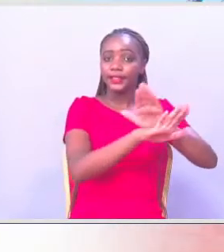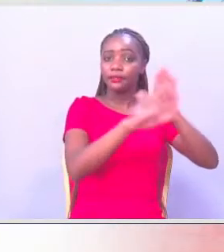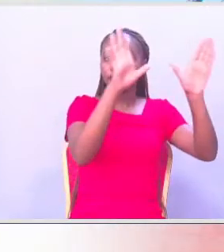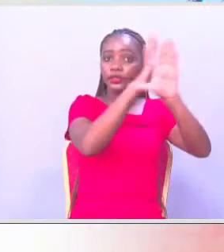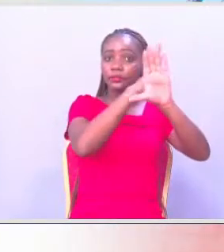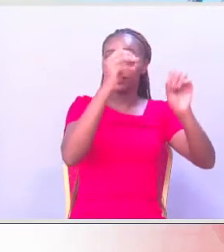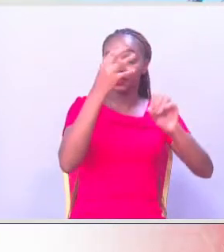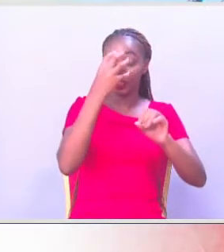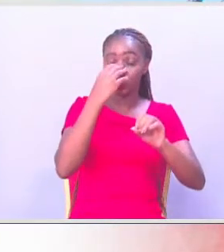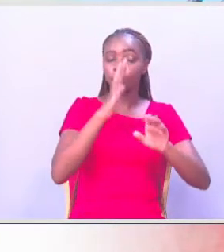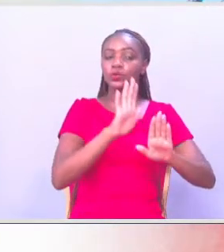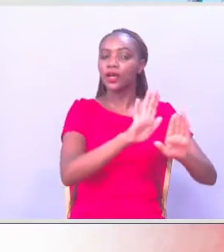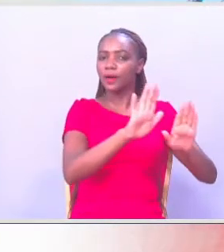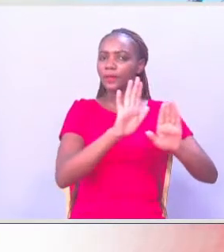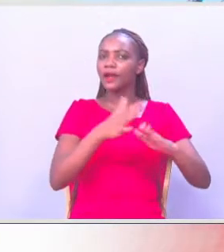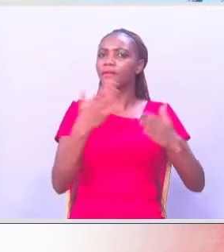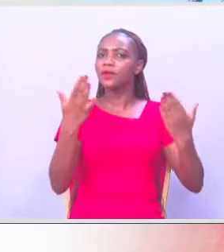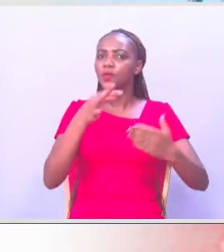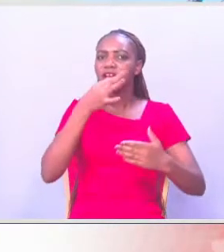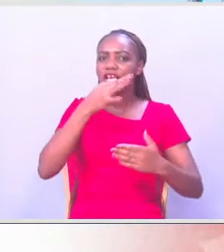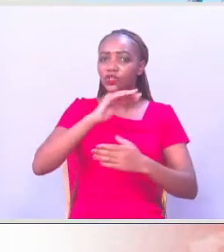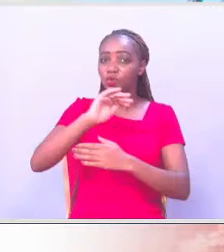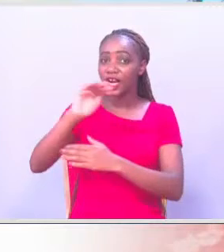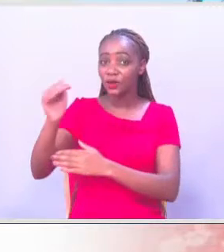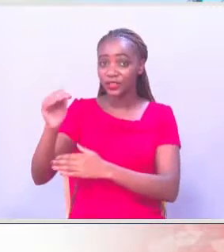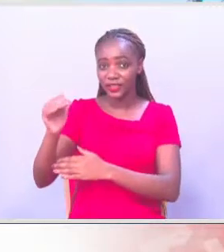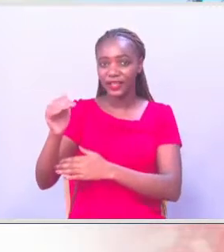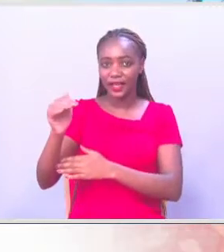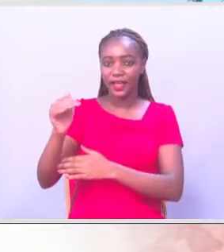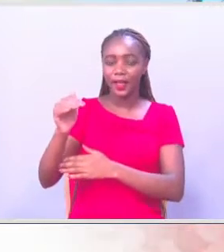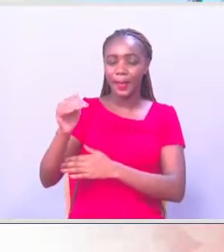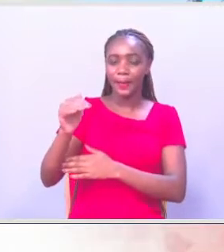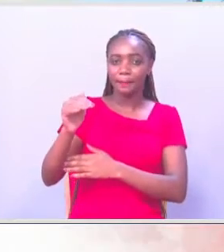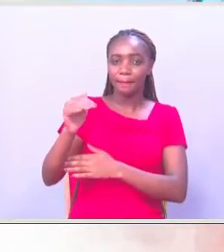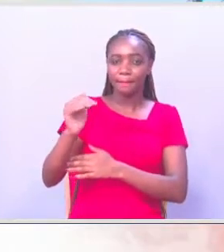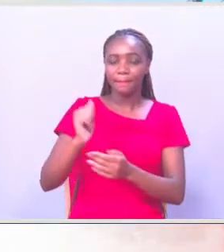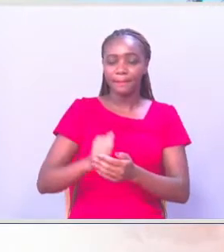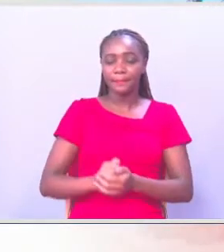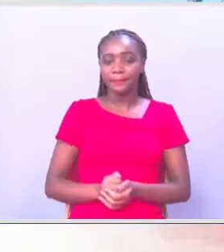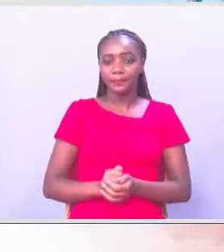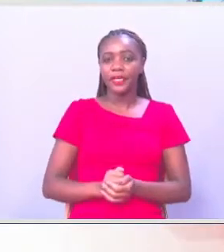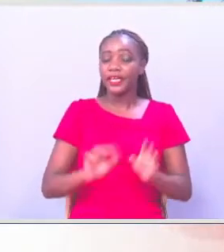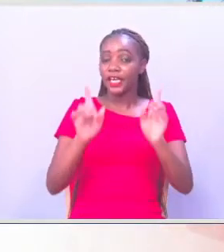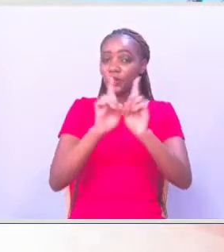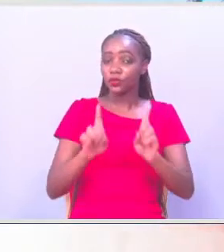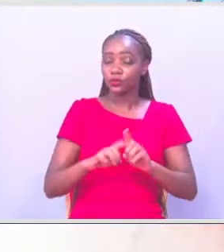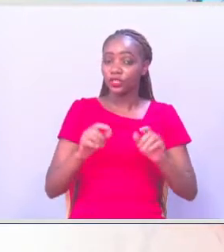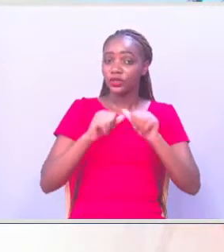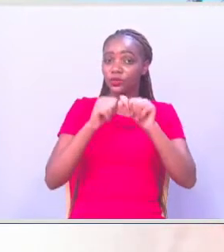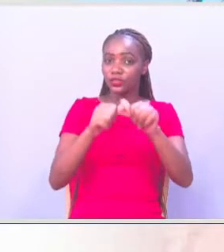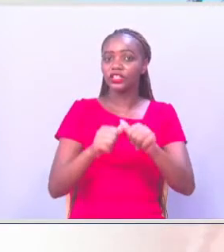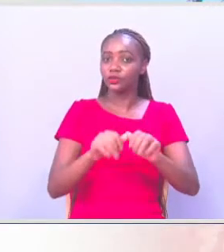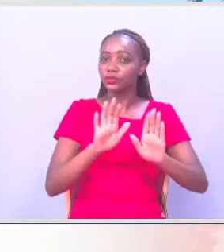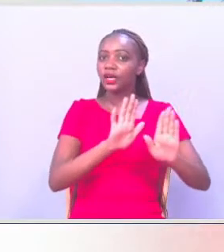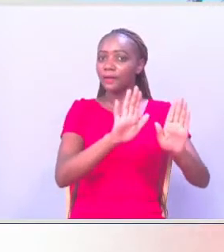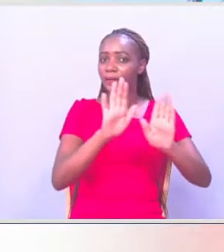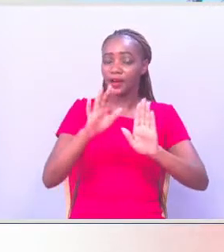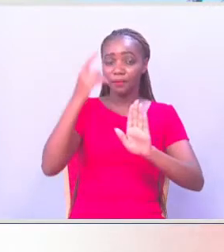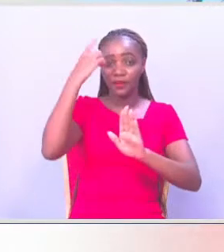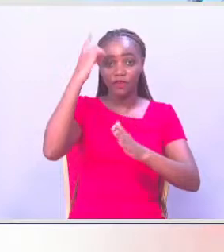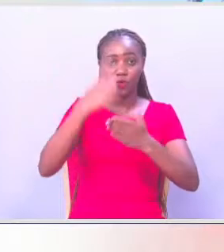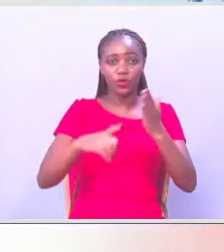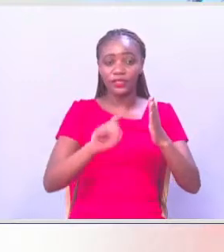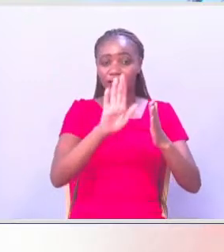William Ruto took his hustler campaigns to Wiper leader Kalonzo Musyoka's backyard, where he continued to drum up support for